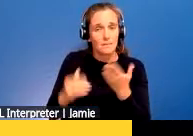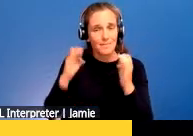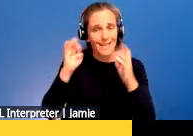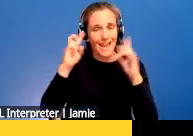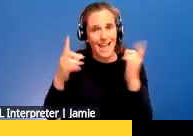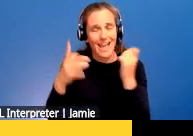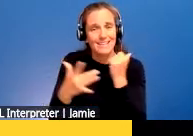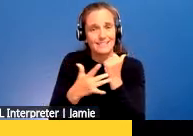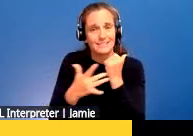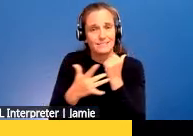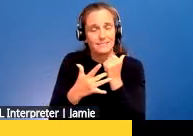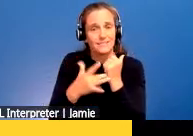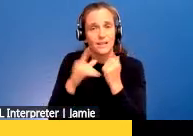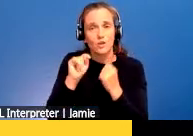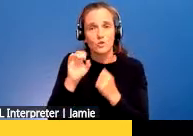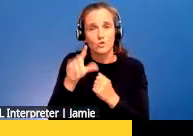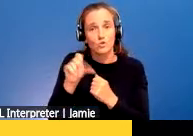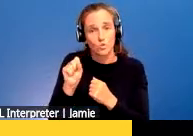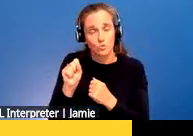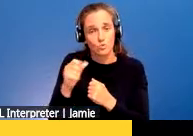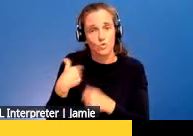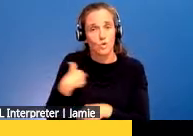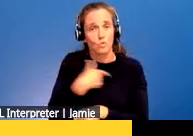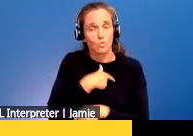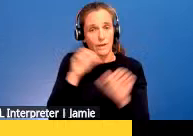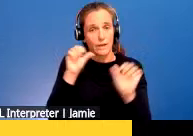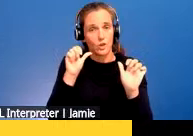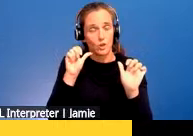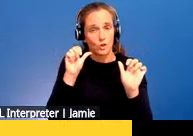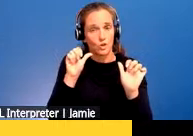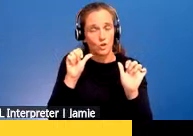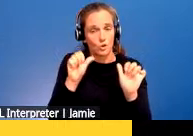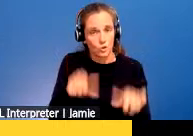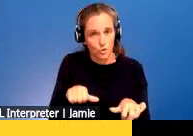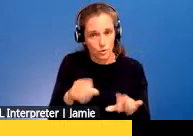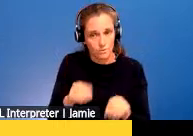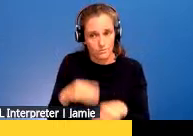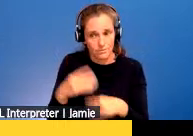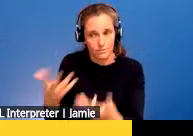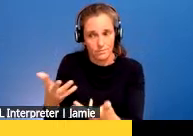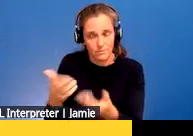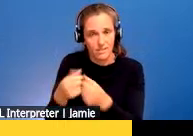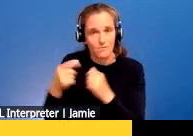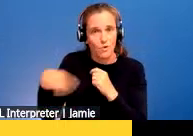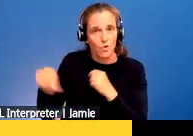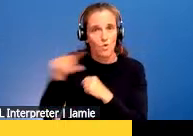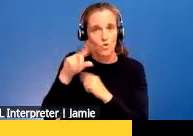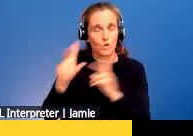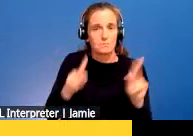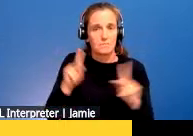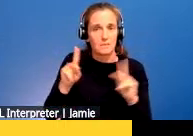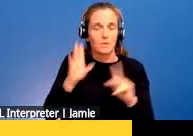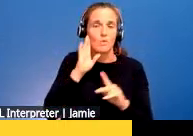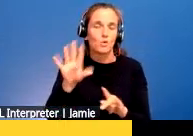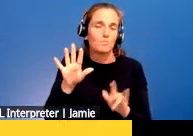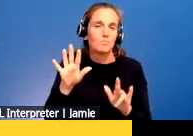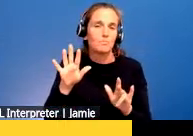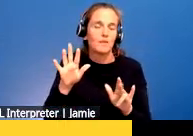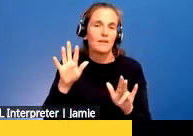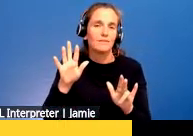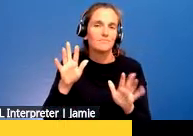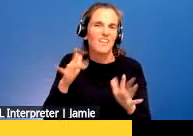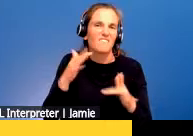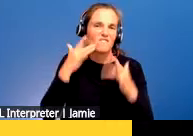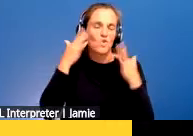that we could have purchased for these people that would be friendly with